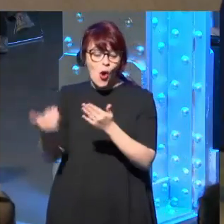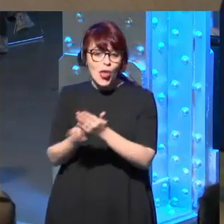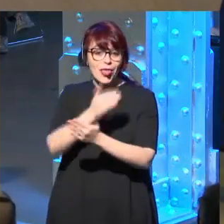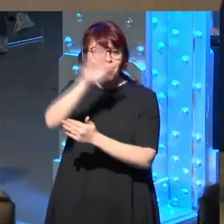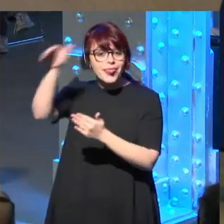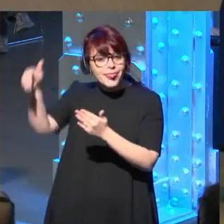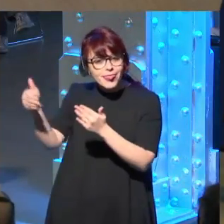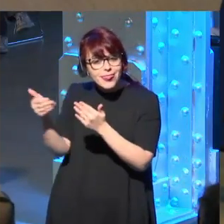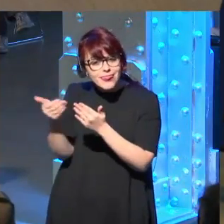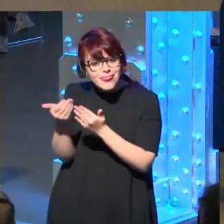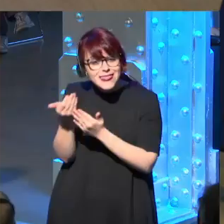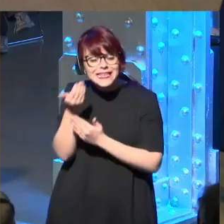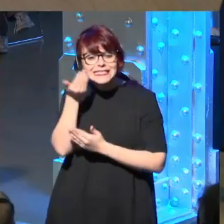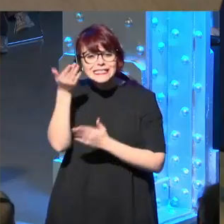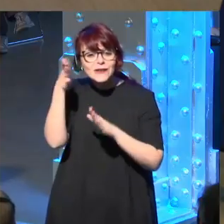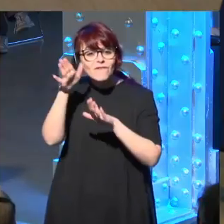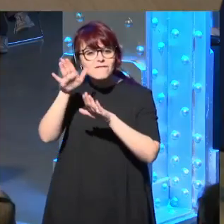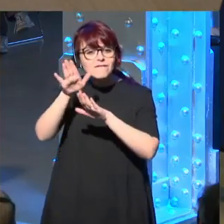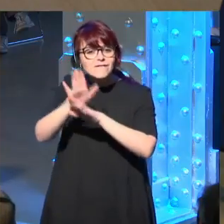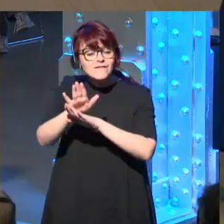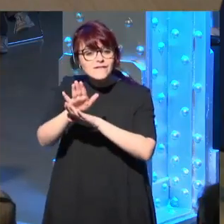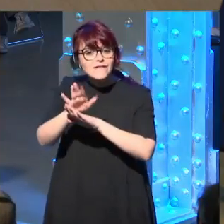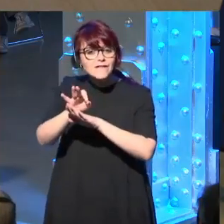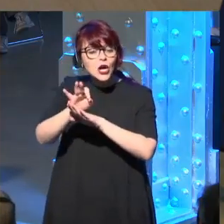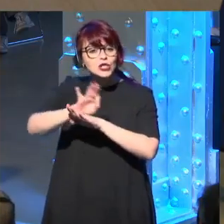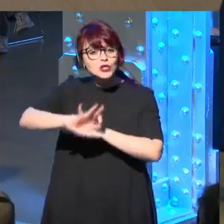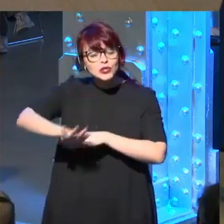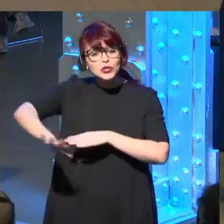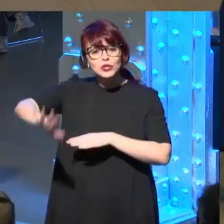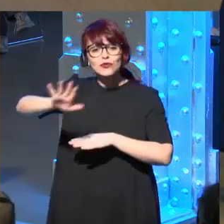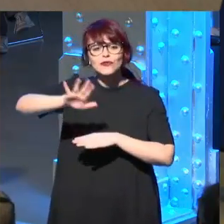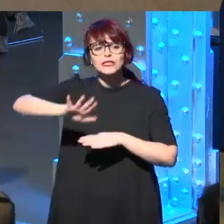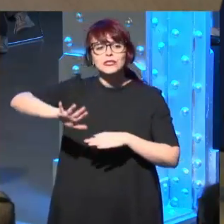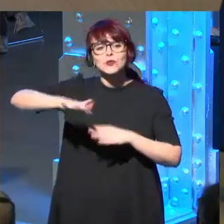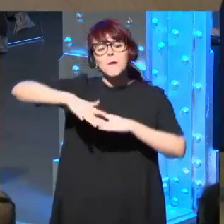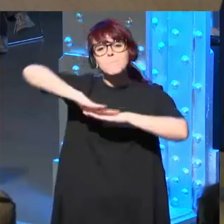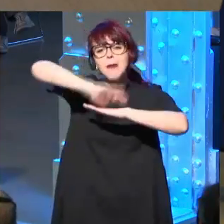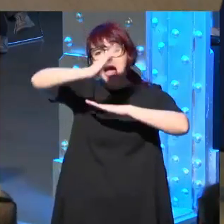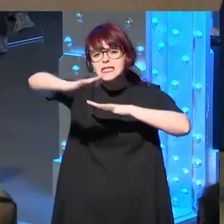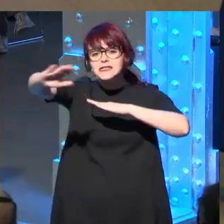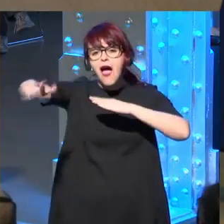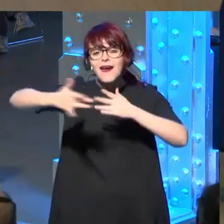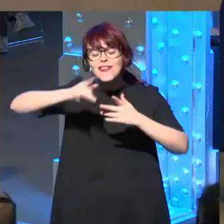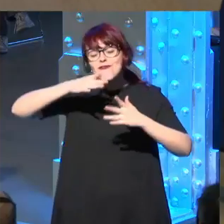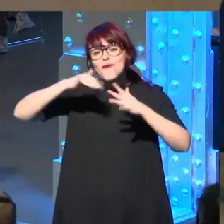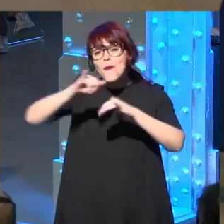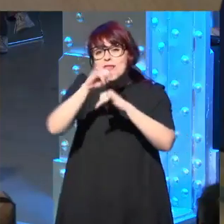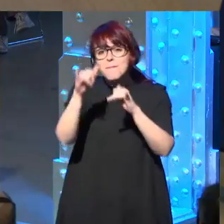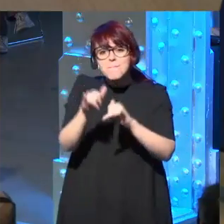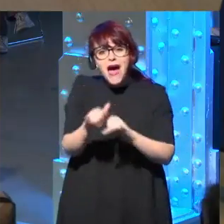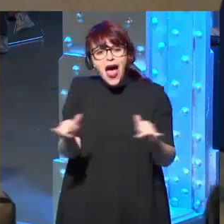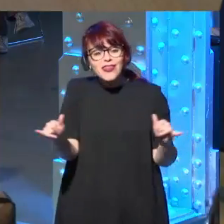there is something like a landscape of peace. Yes. No? The peace